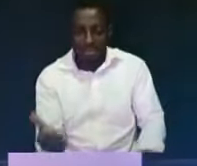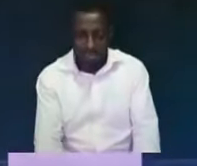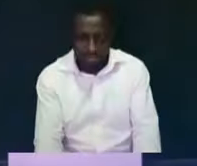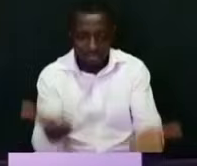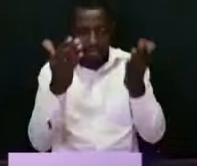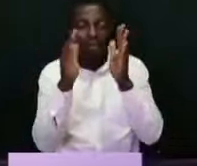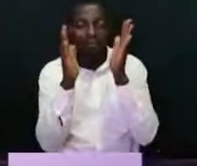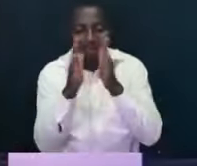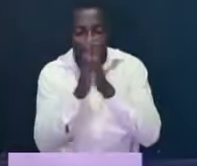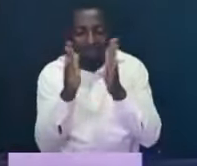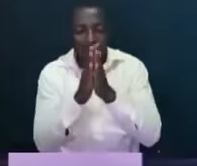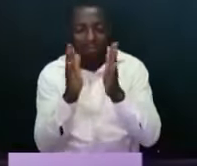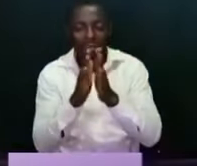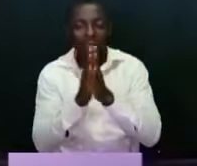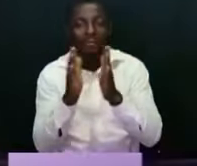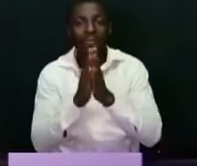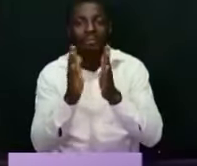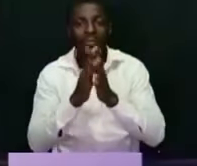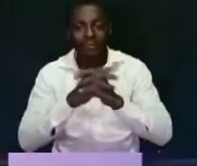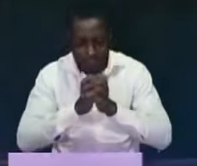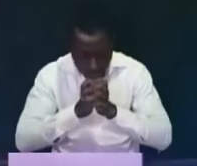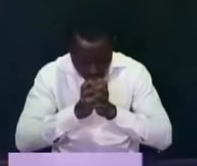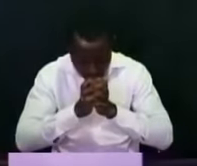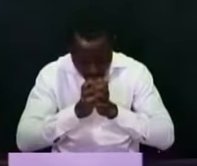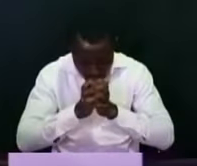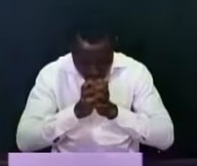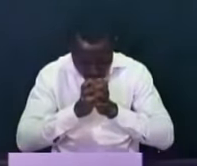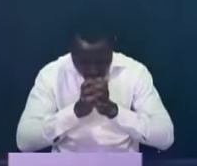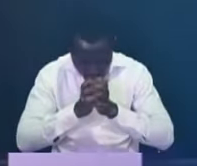begin toise and begin to